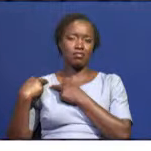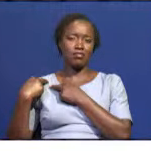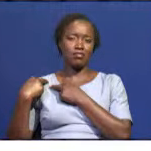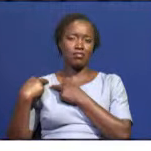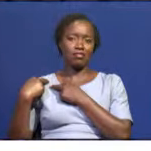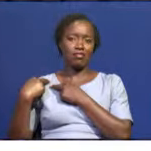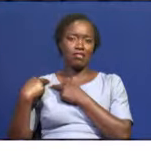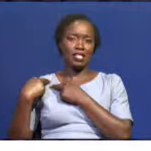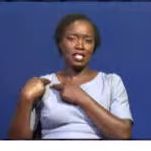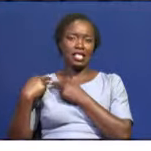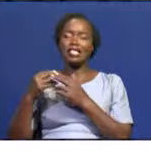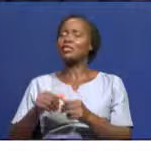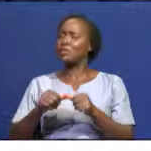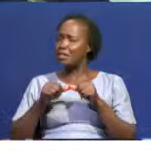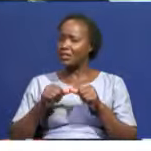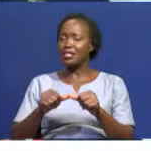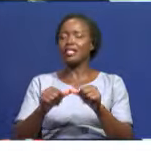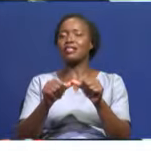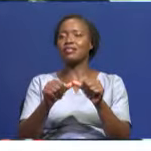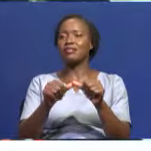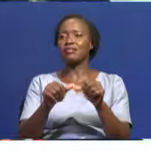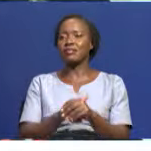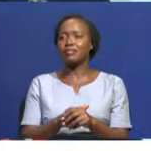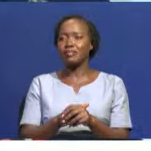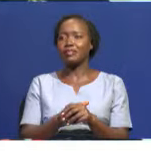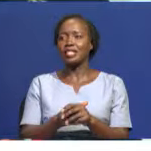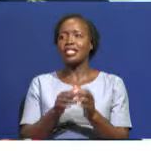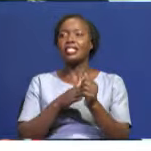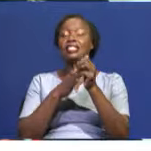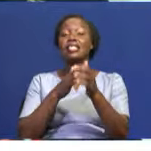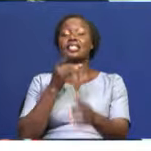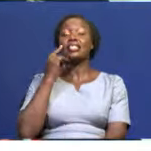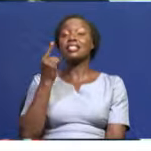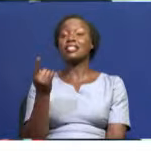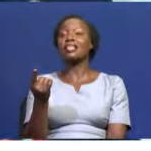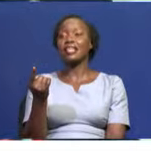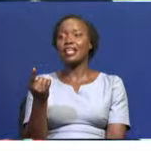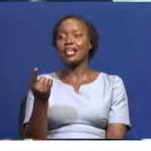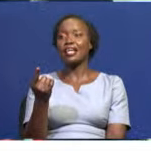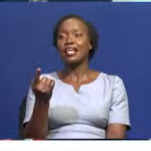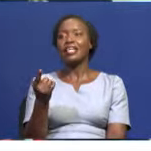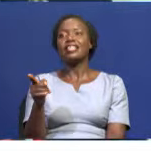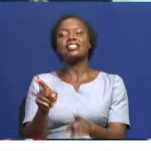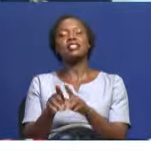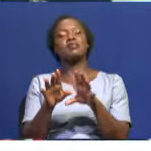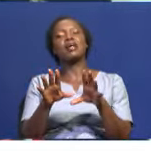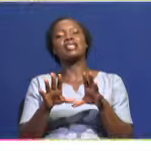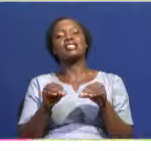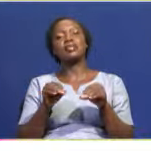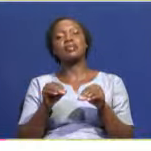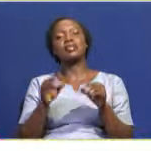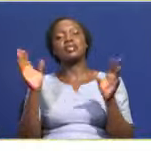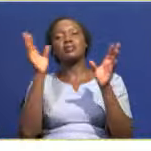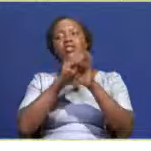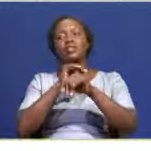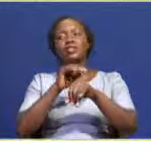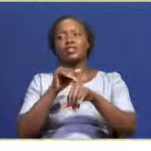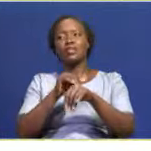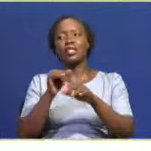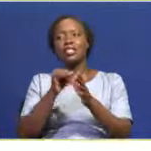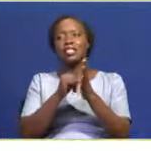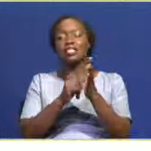And it is going to be that way. Viongozi waliohudhuria hafla hiyo nao wakaitikia wito wa rais. And even just